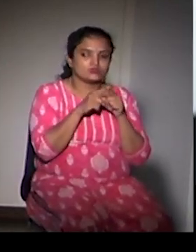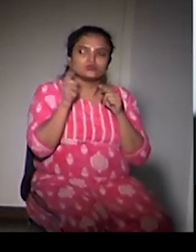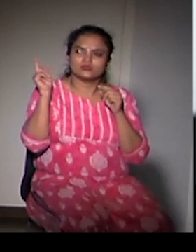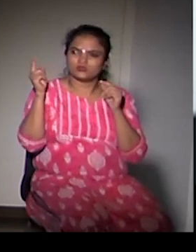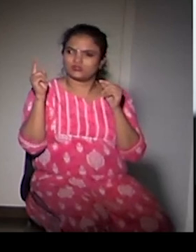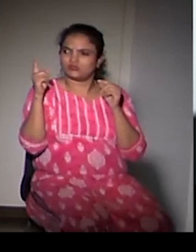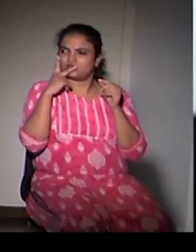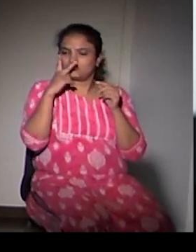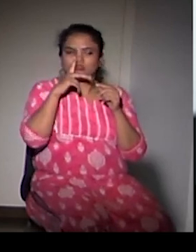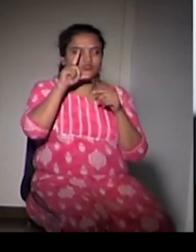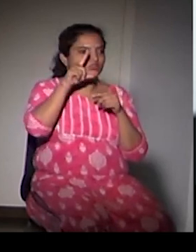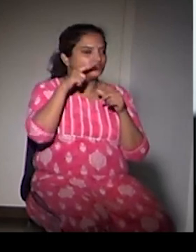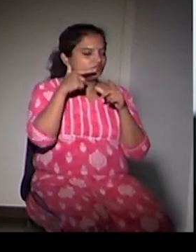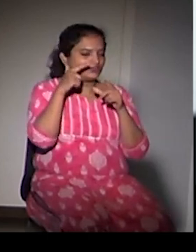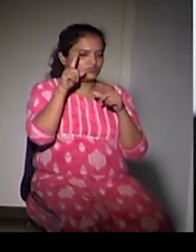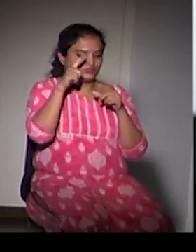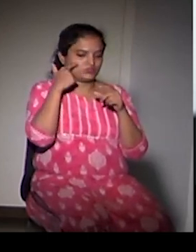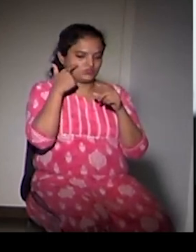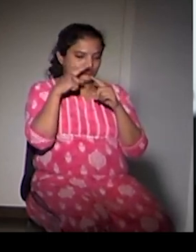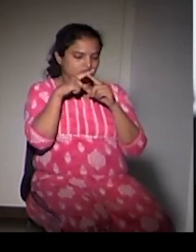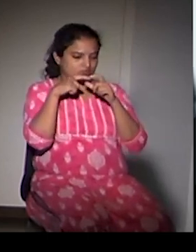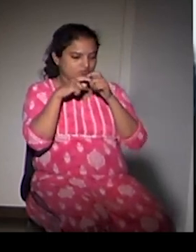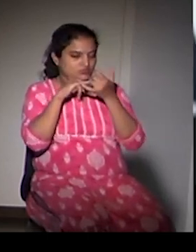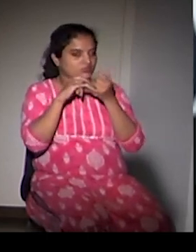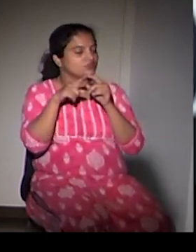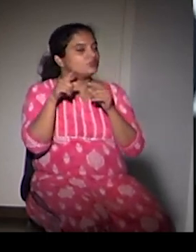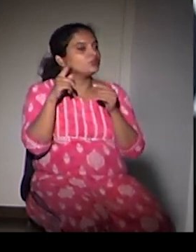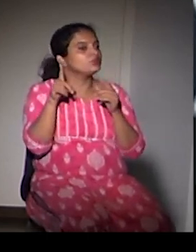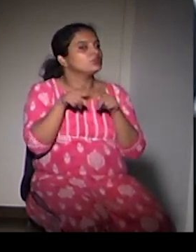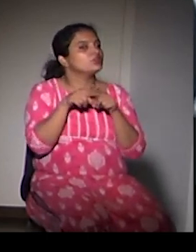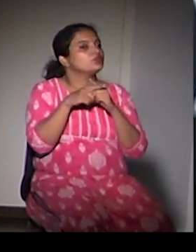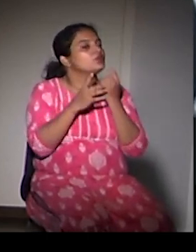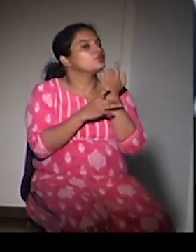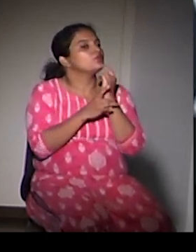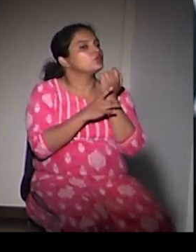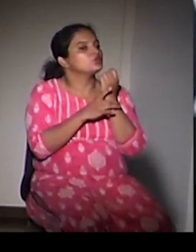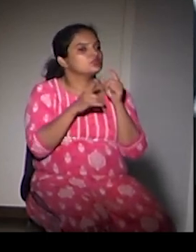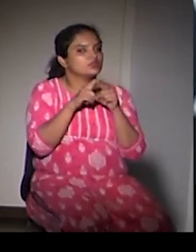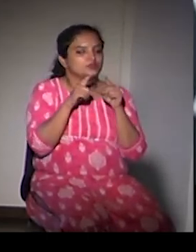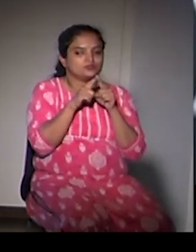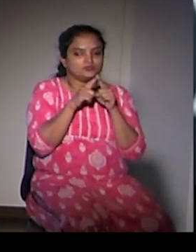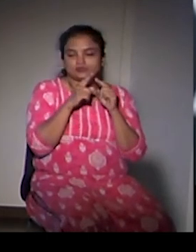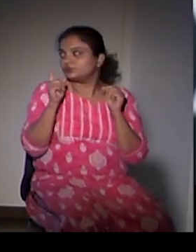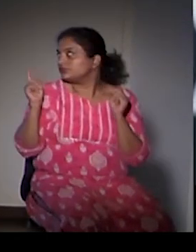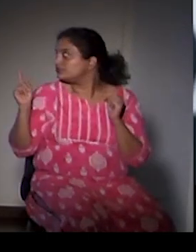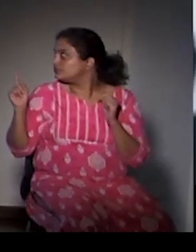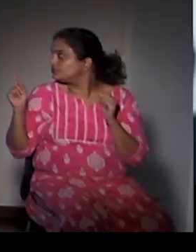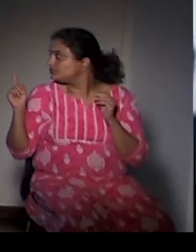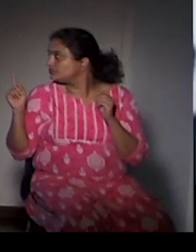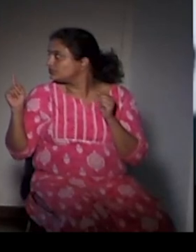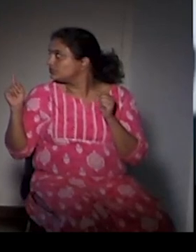are some others in the Museum of Tiles in Lisbon.